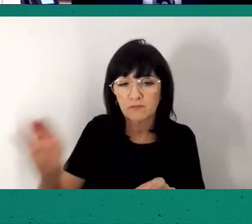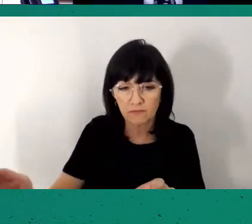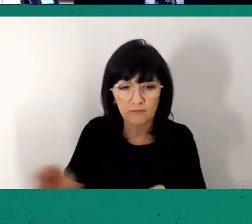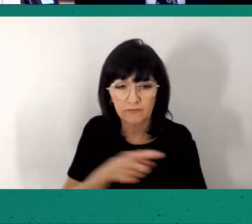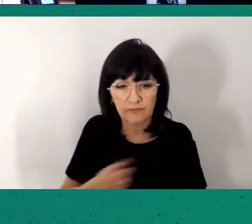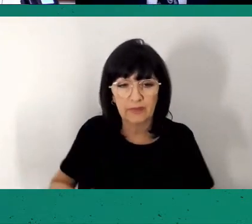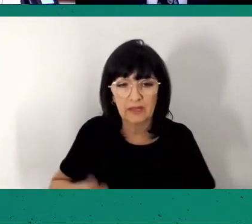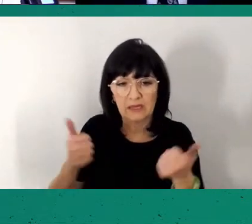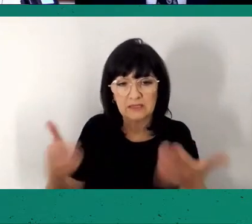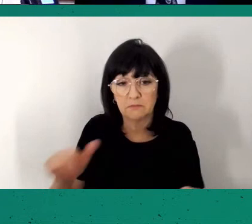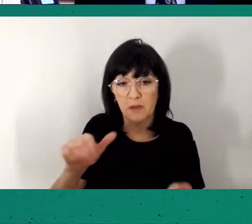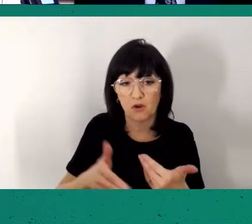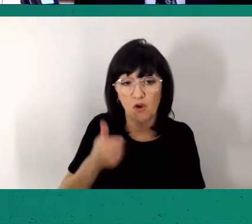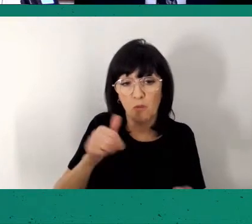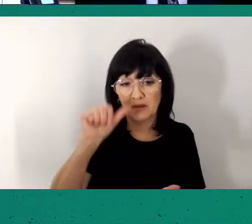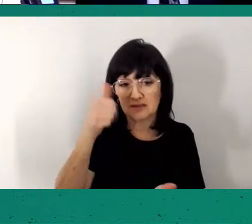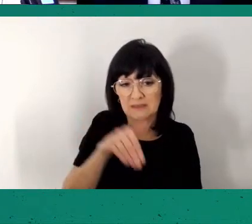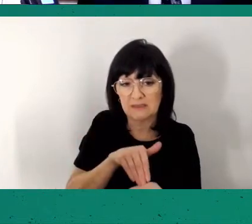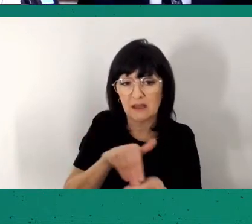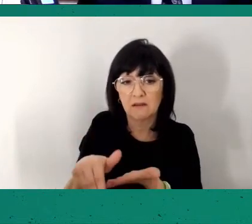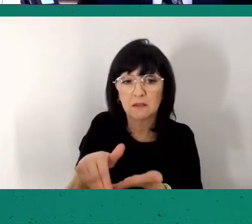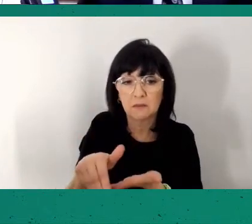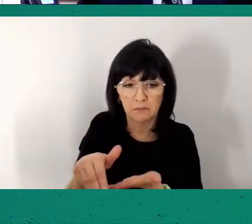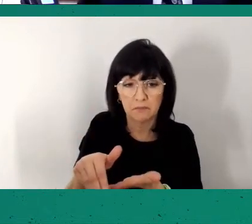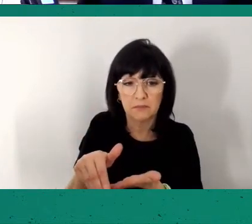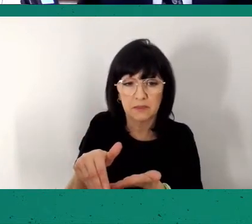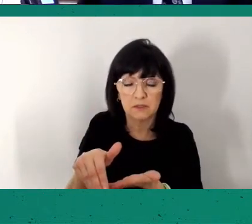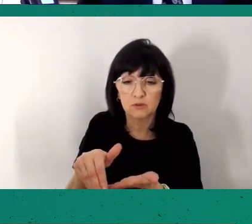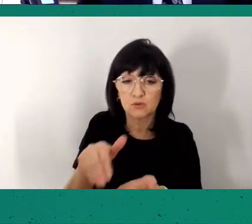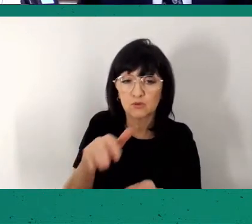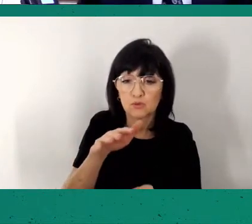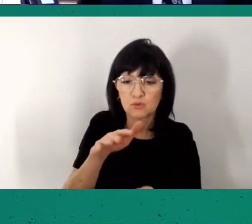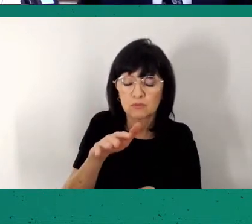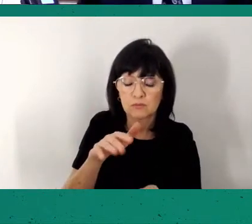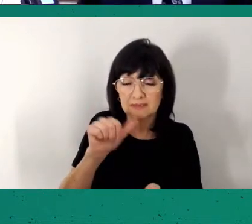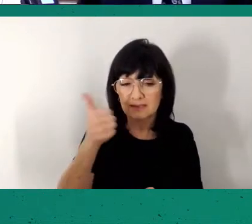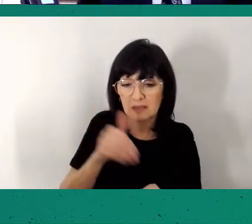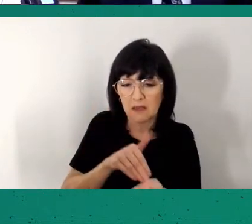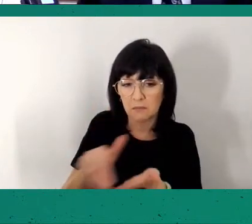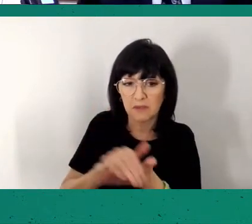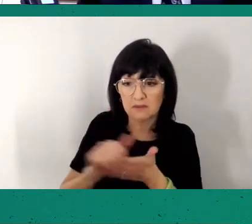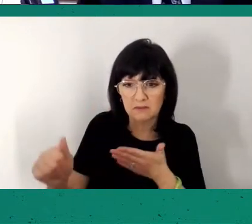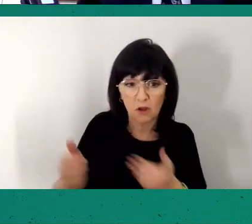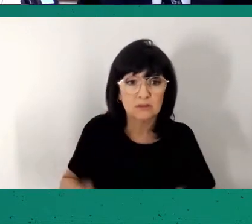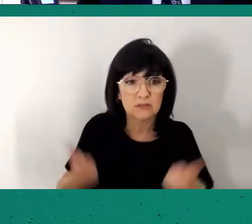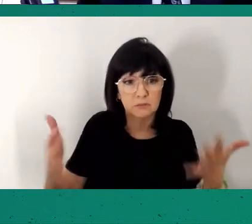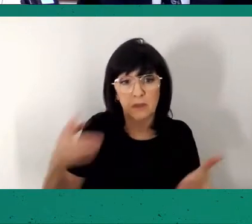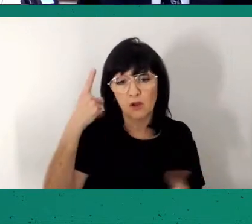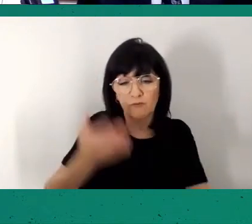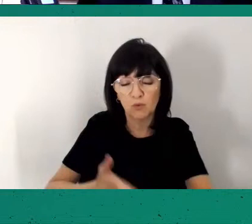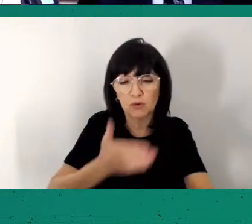close to $10 million for both white and African American schools by the end of the 1920s.